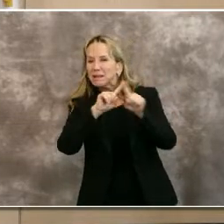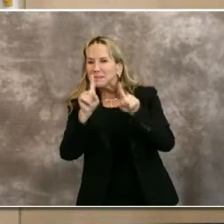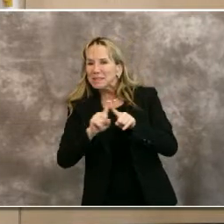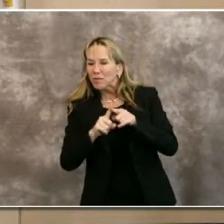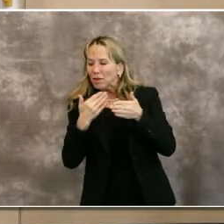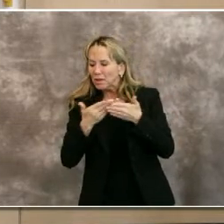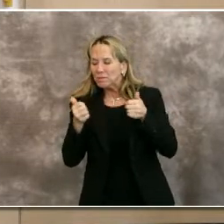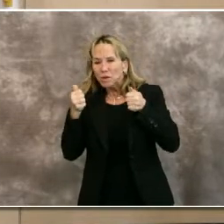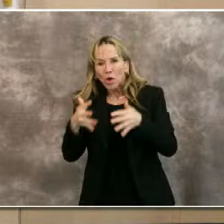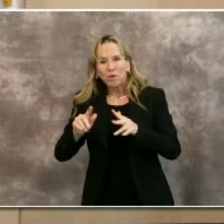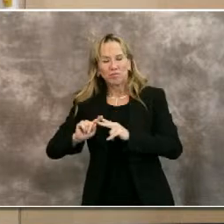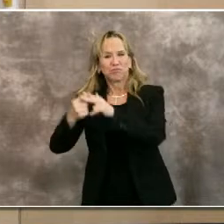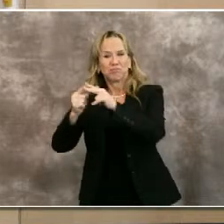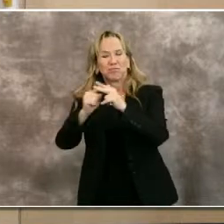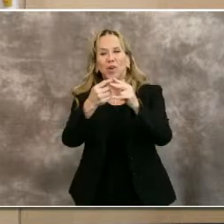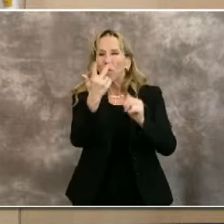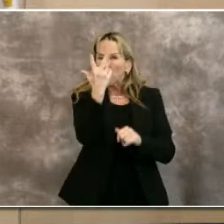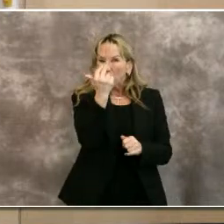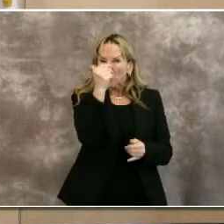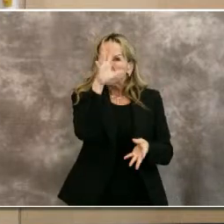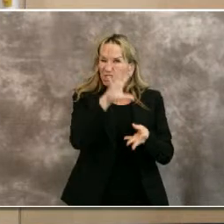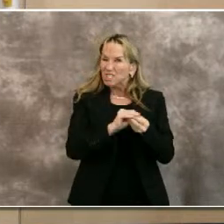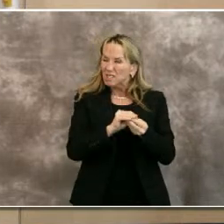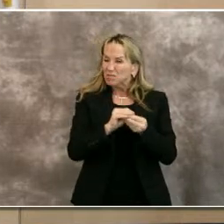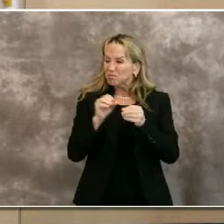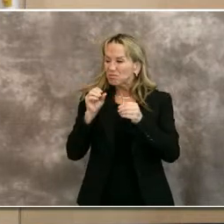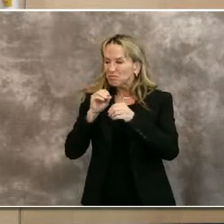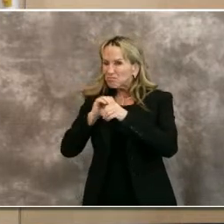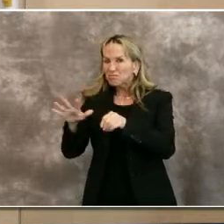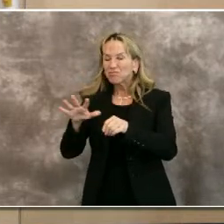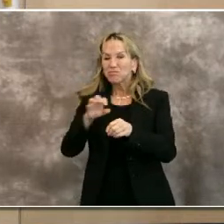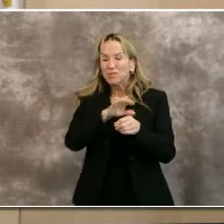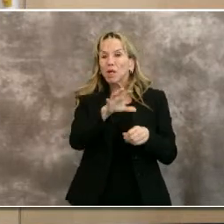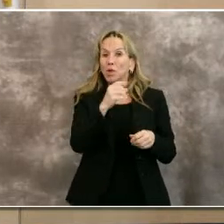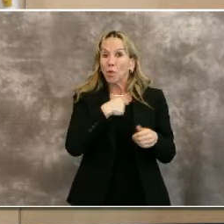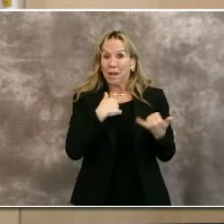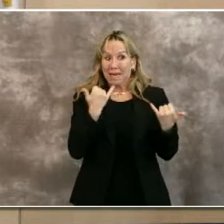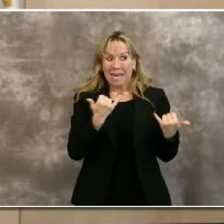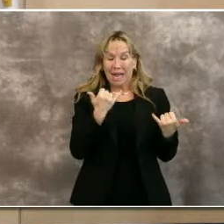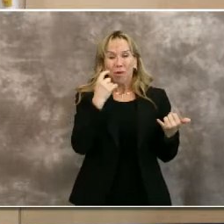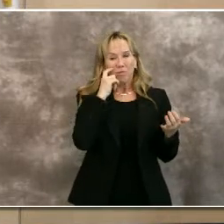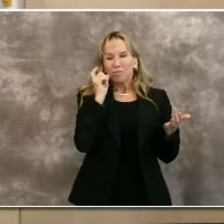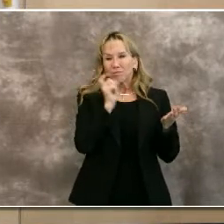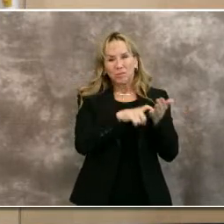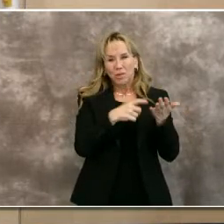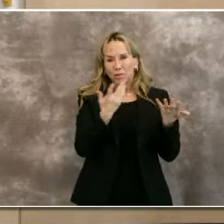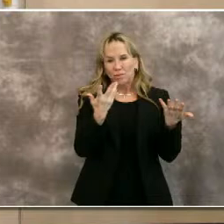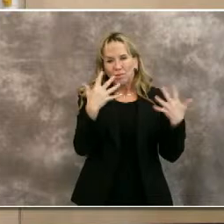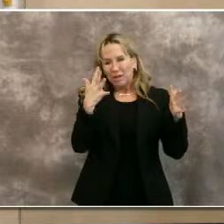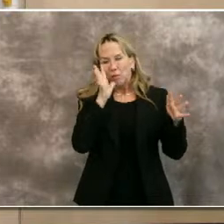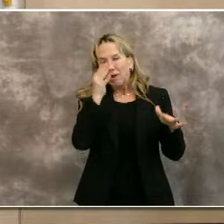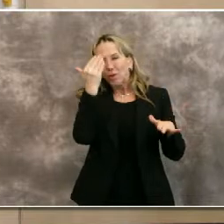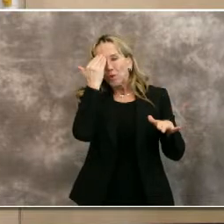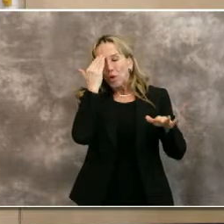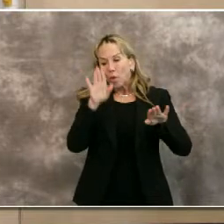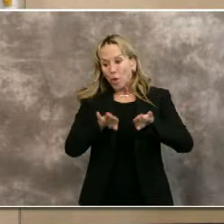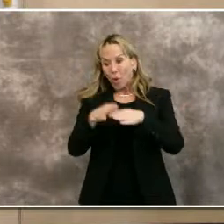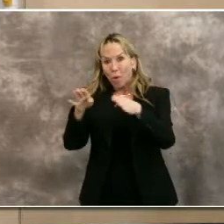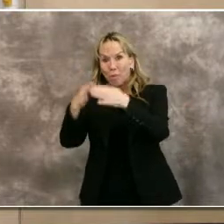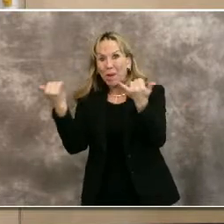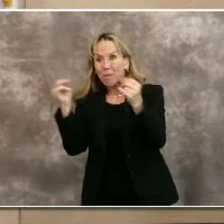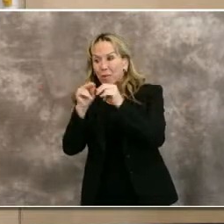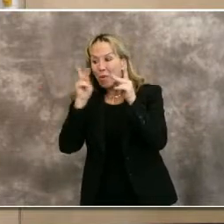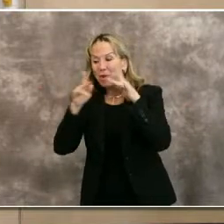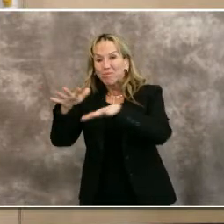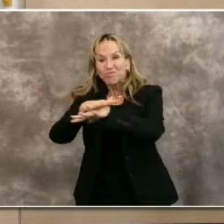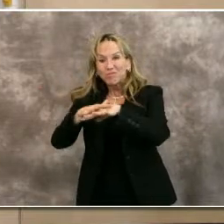triggers because we anticipate that cases will increase as we are opening up businesses and activities. So